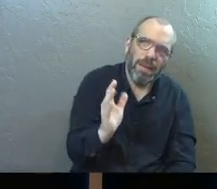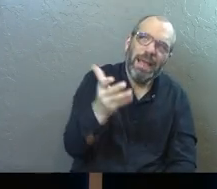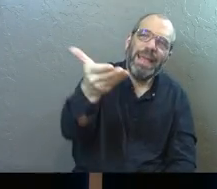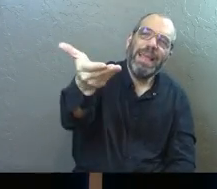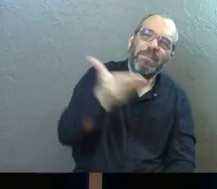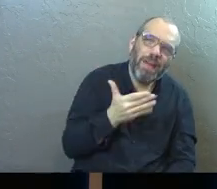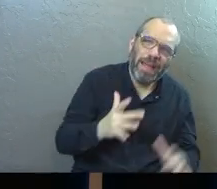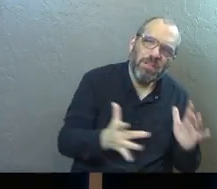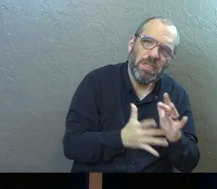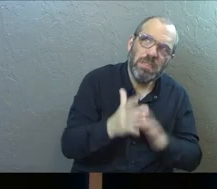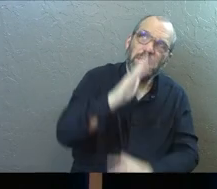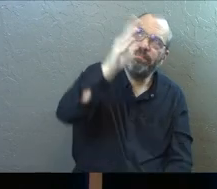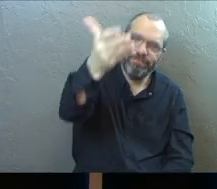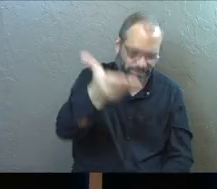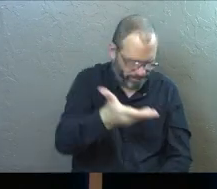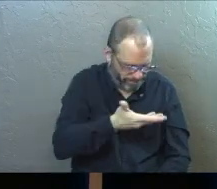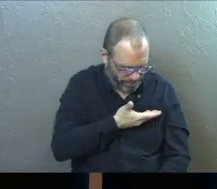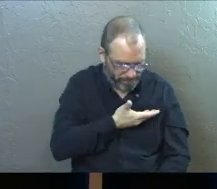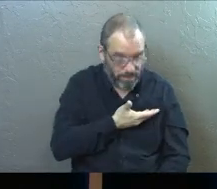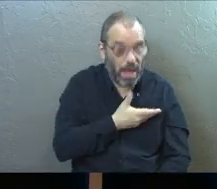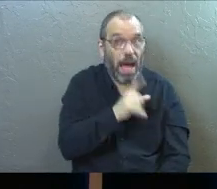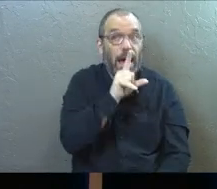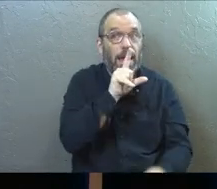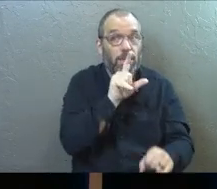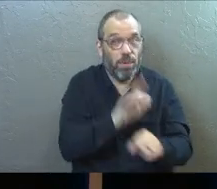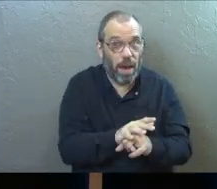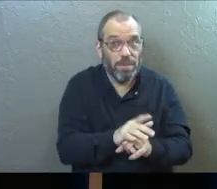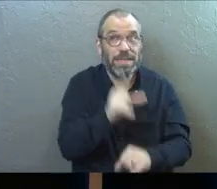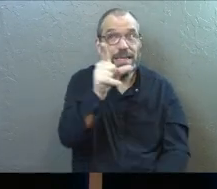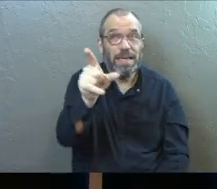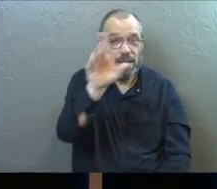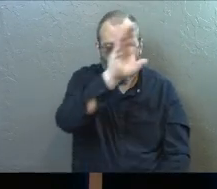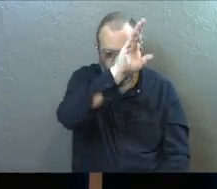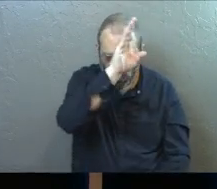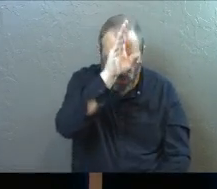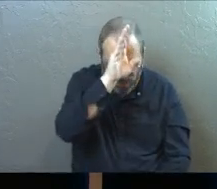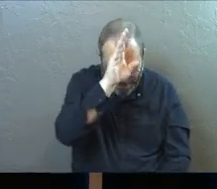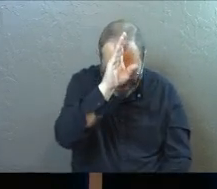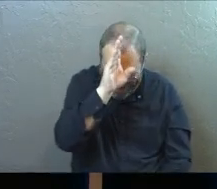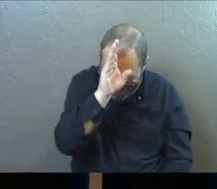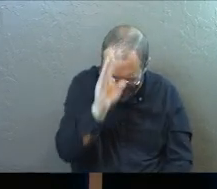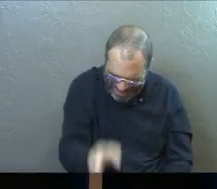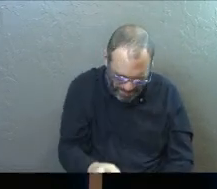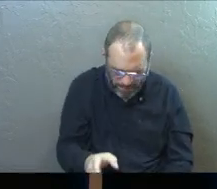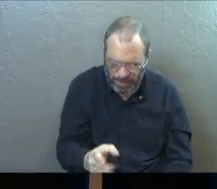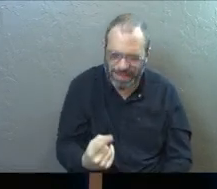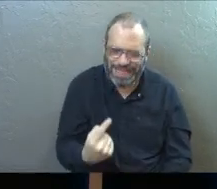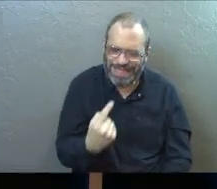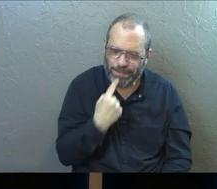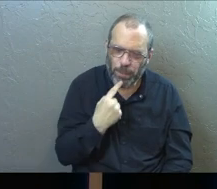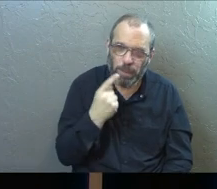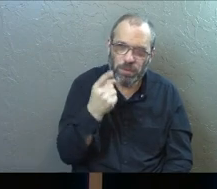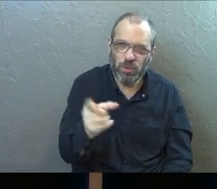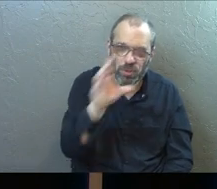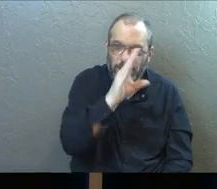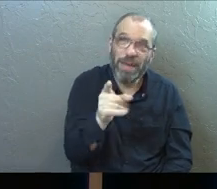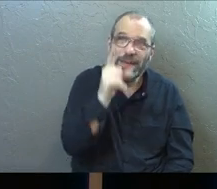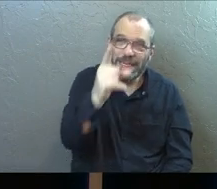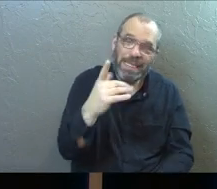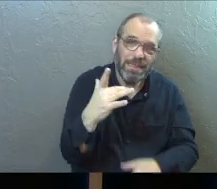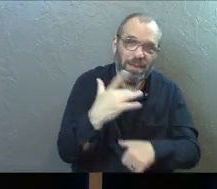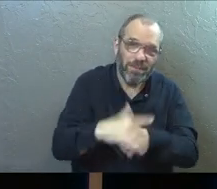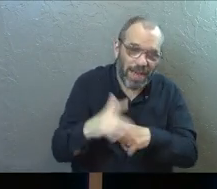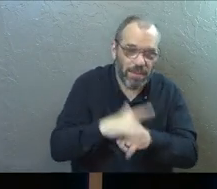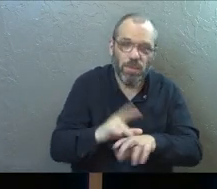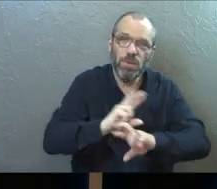Invite Jesus in to be Lord. I can promise you that he will never, ever, ever let you down. He's always